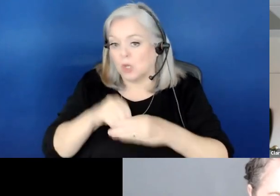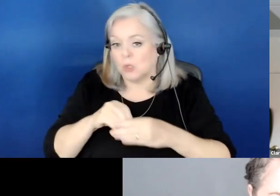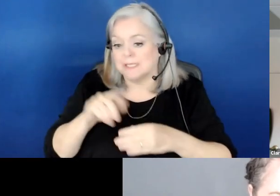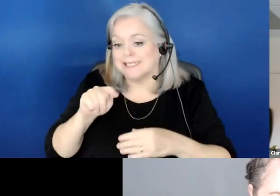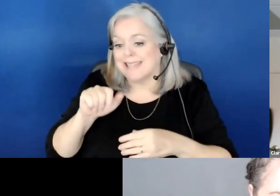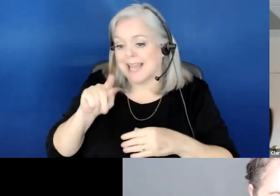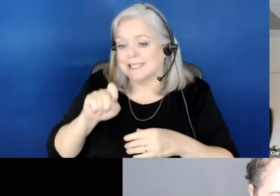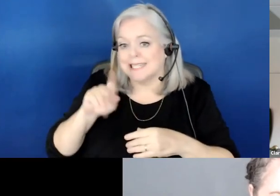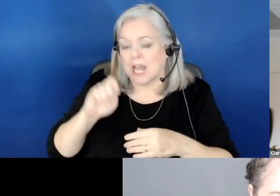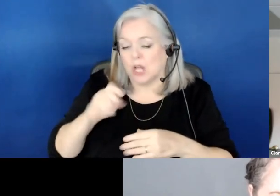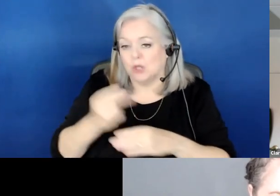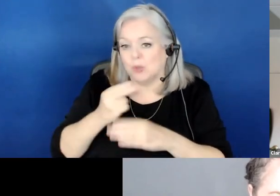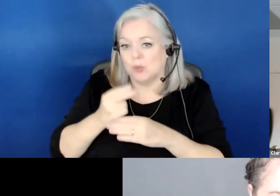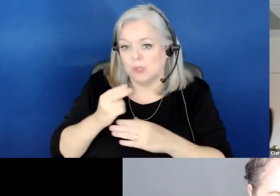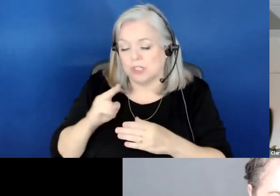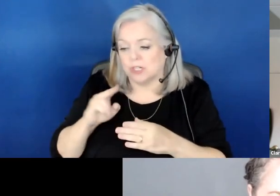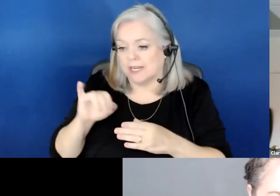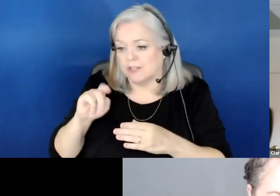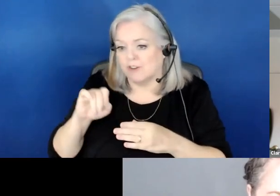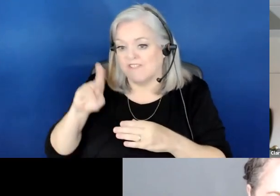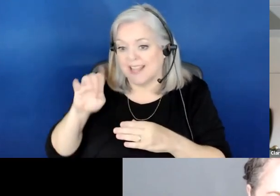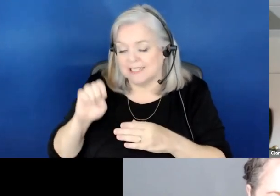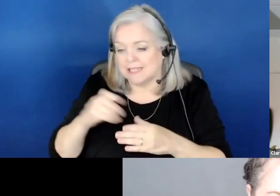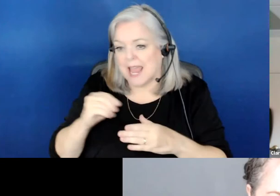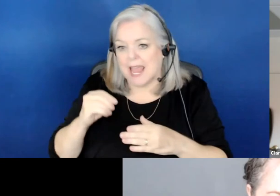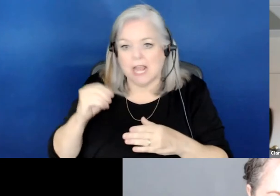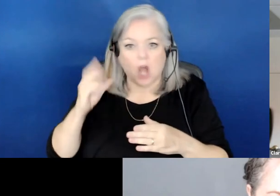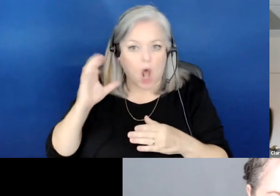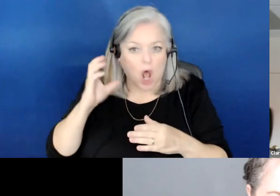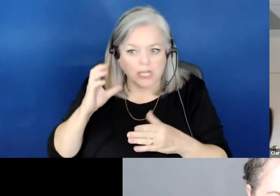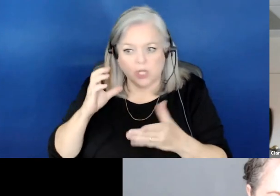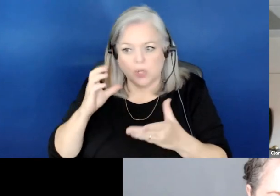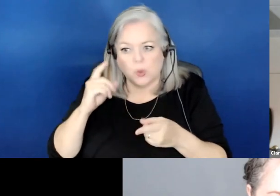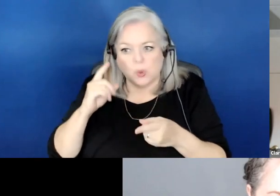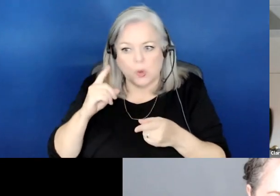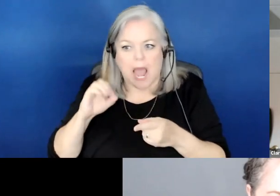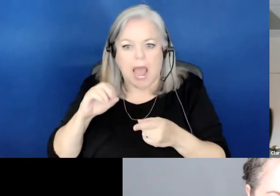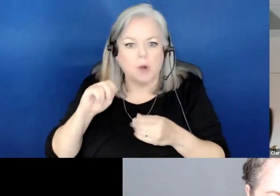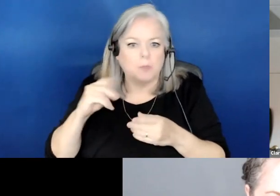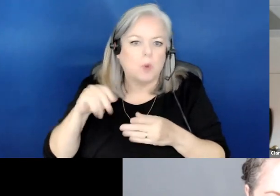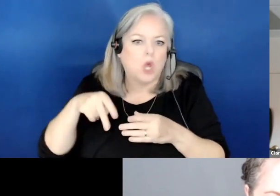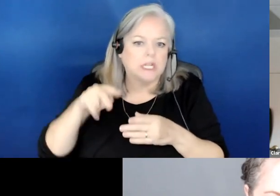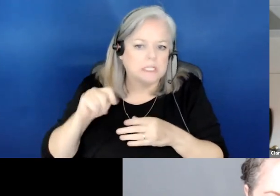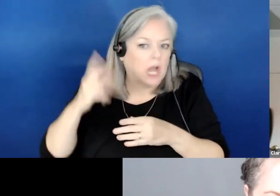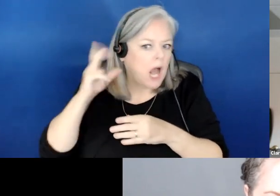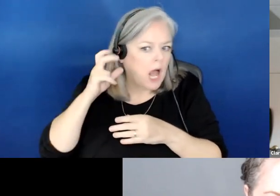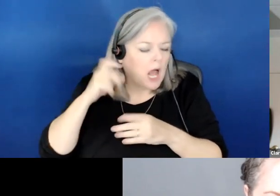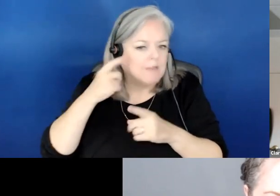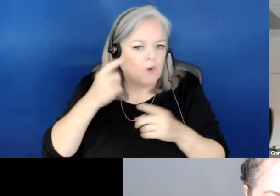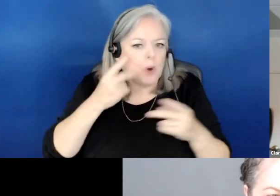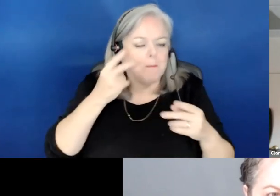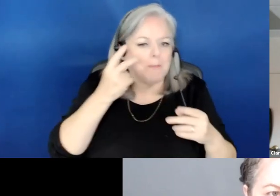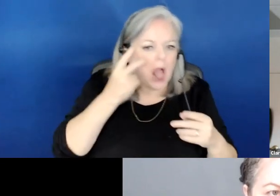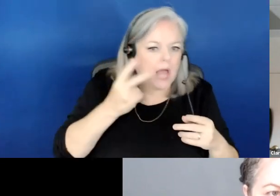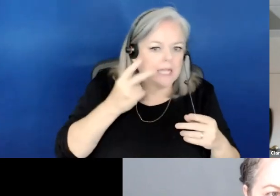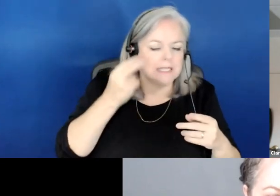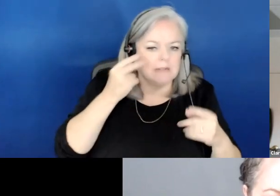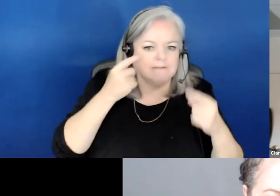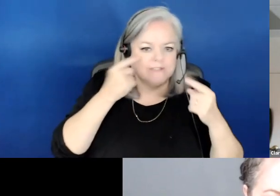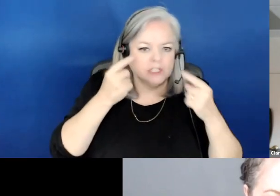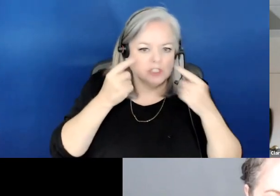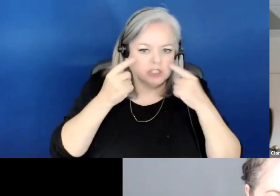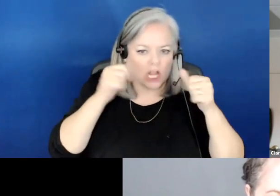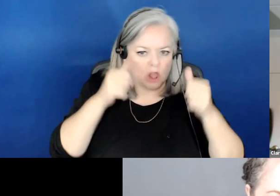user interfaces, as well as audio output for people who are blind and experiencing vision loss,